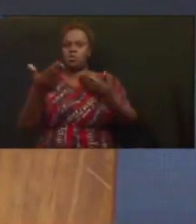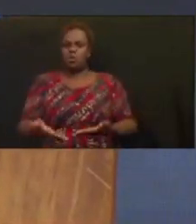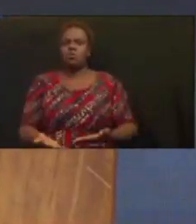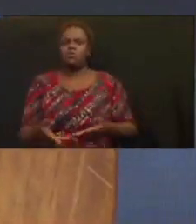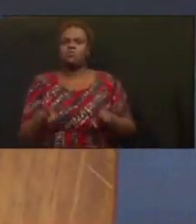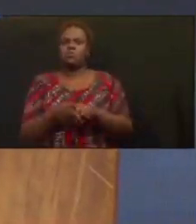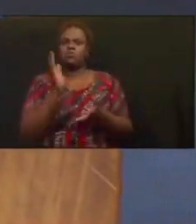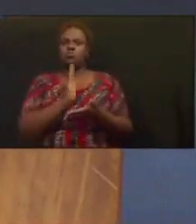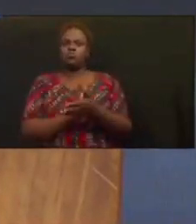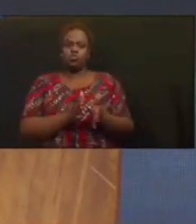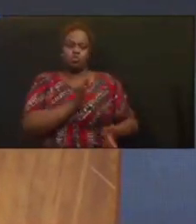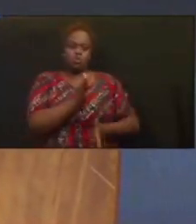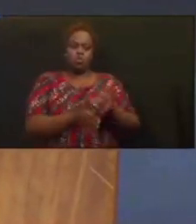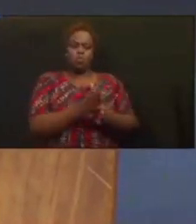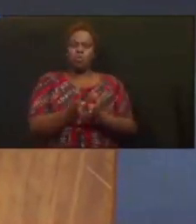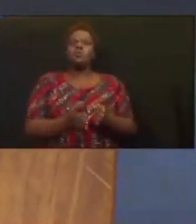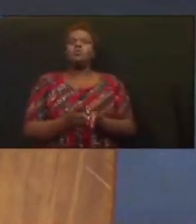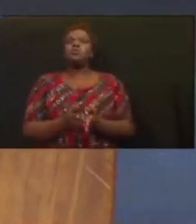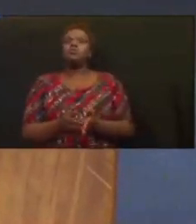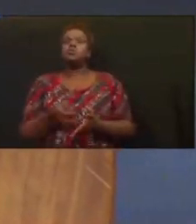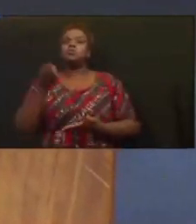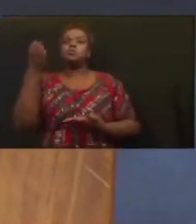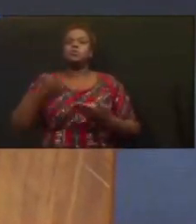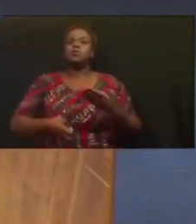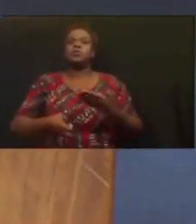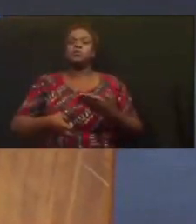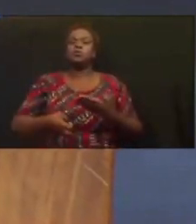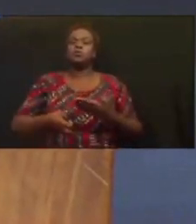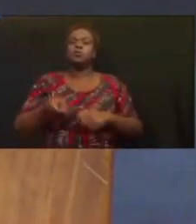Scripture. The end time army,